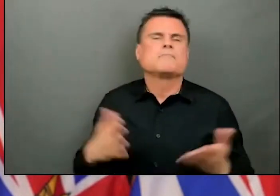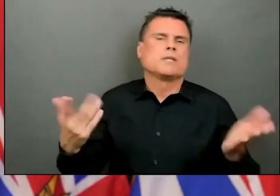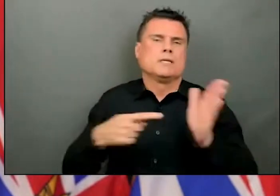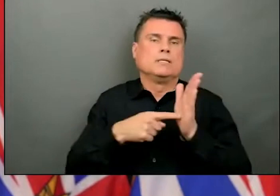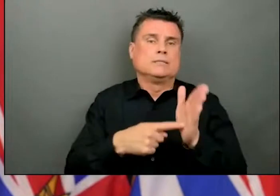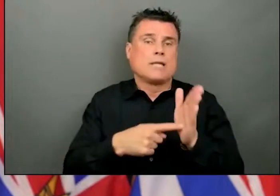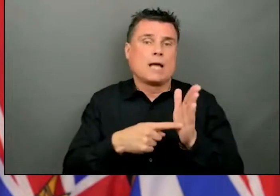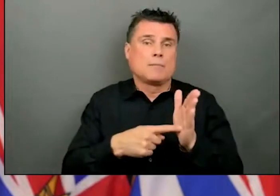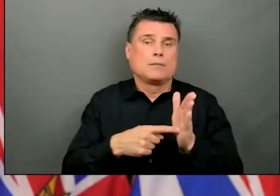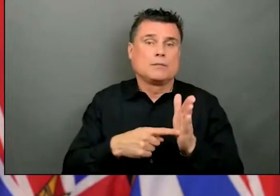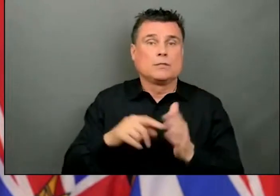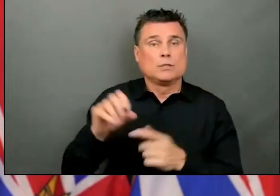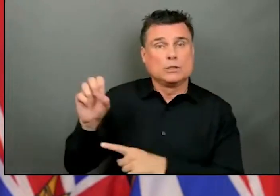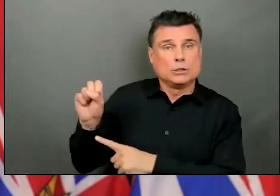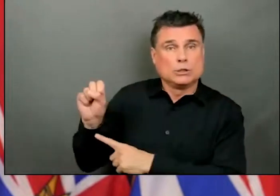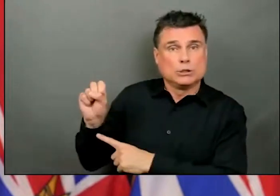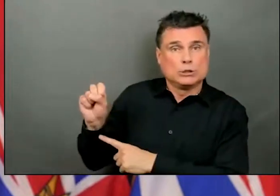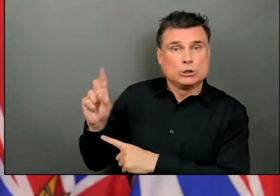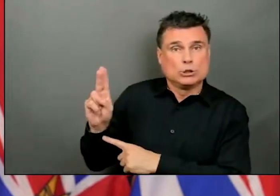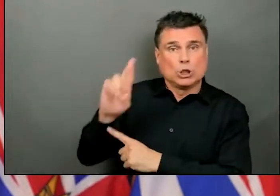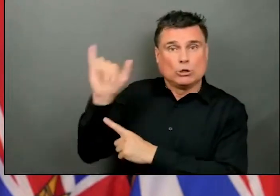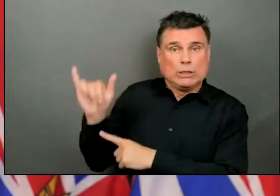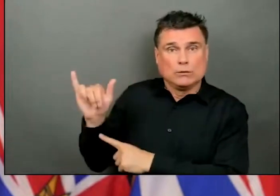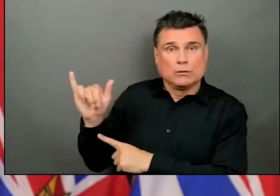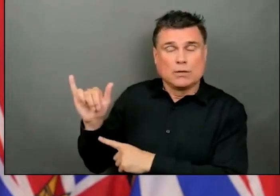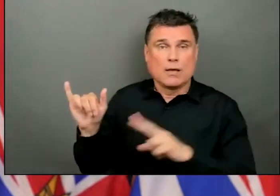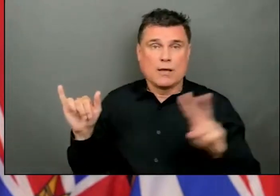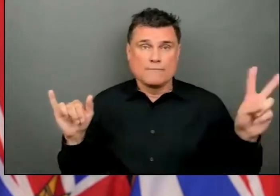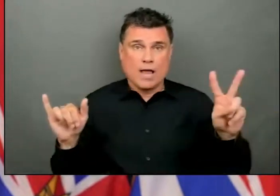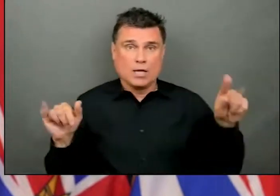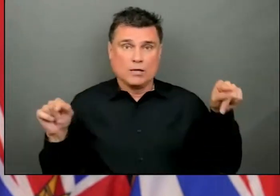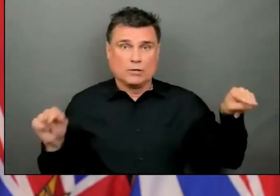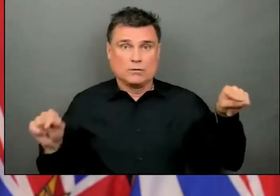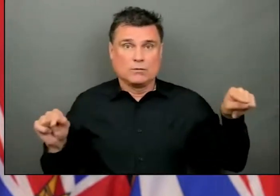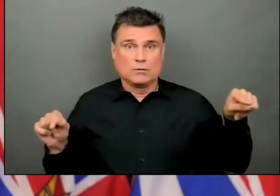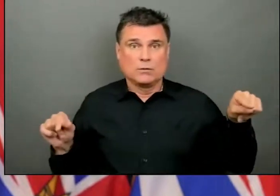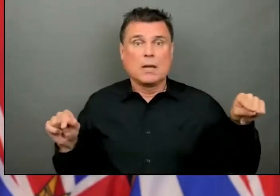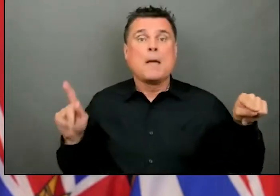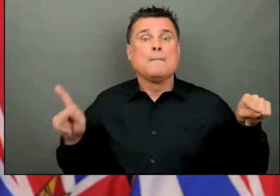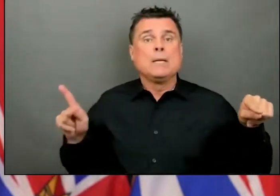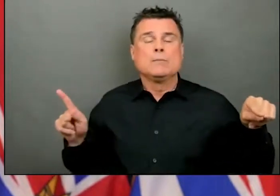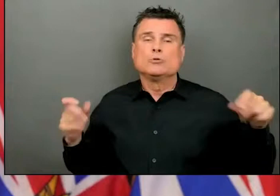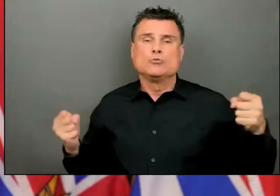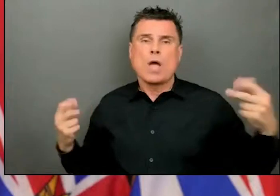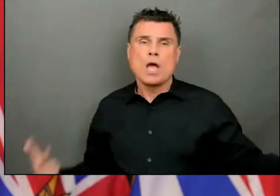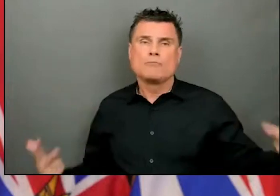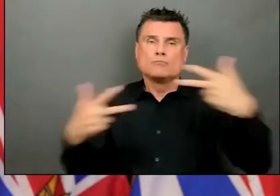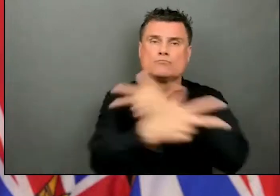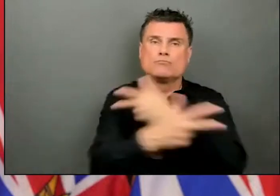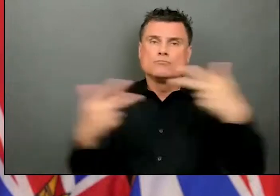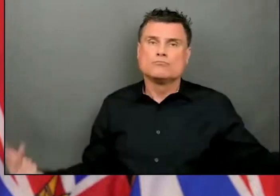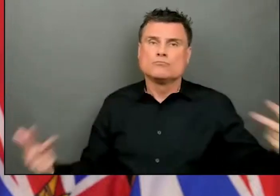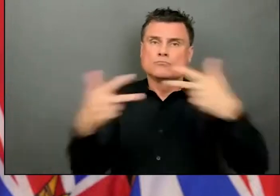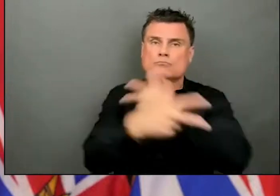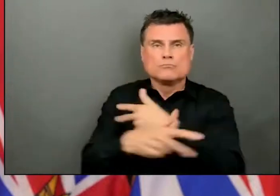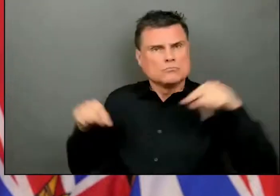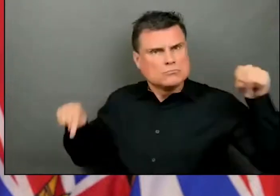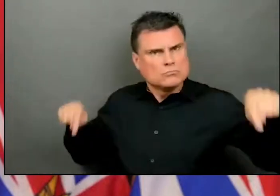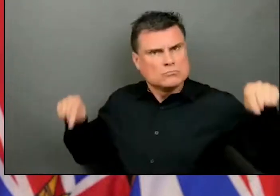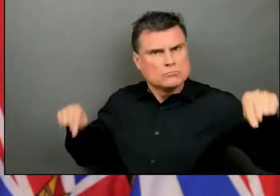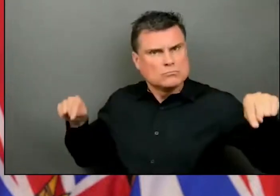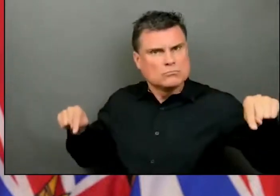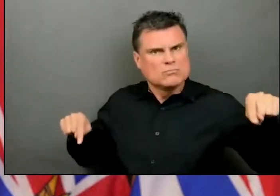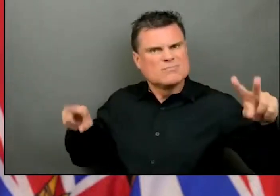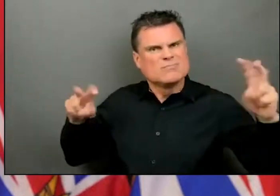and Vancouver every day. Those are two separate health authorities. Again, Dr. Henry will be working with public